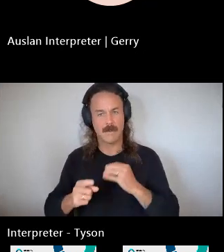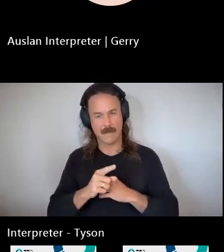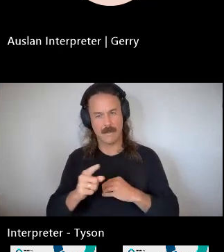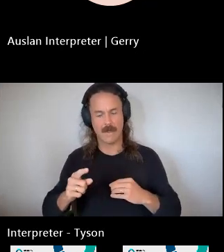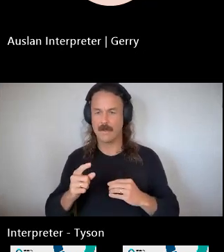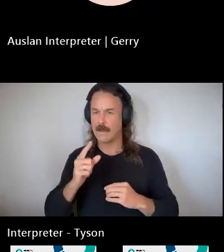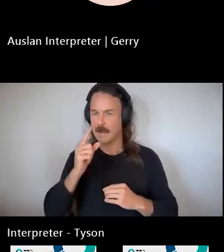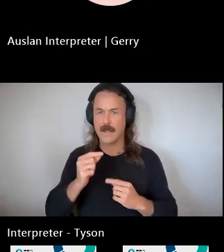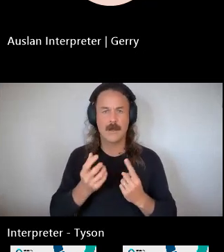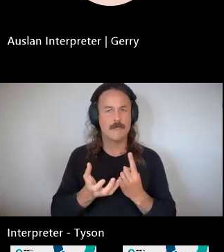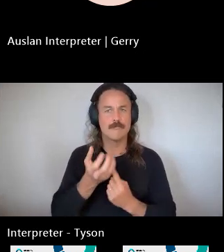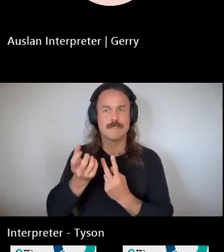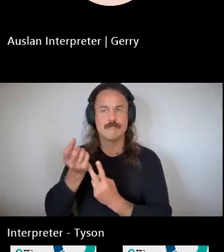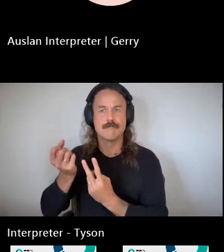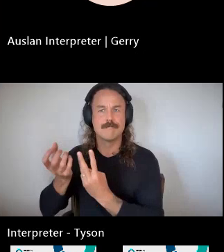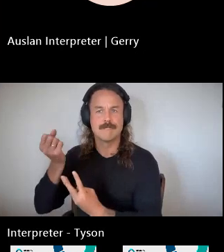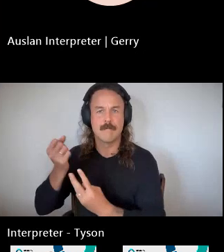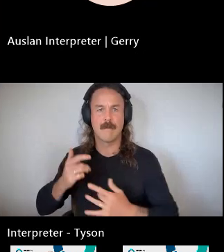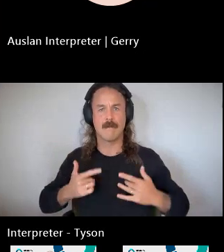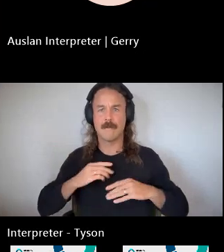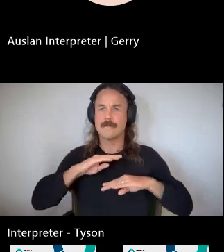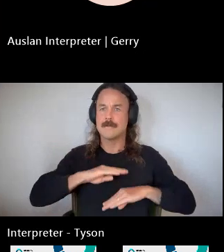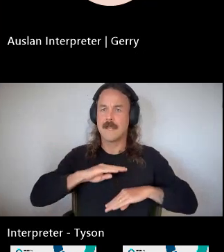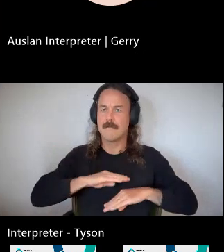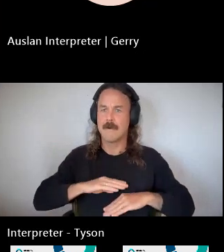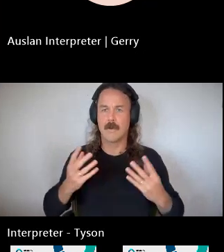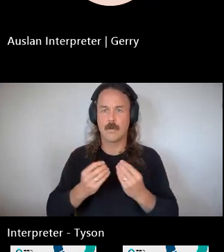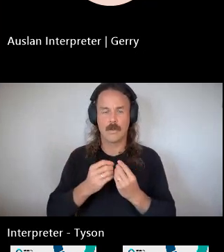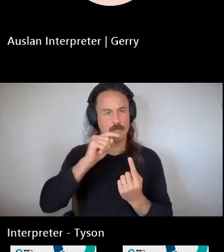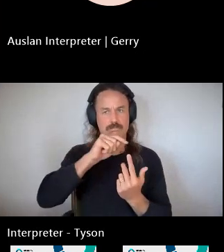resources. So we might move on, gang.